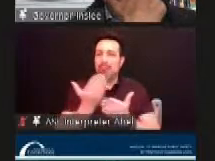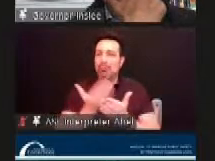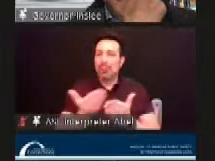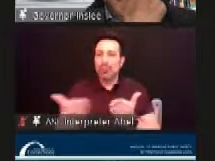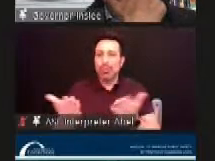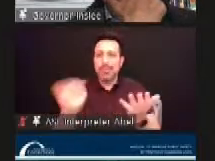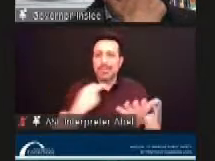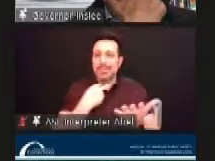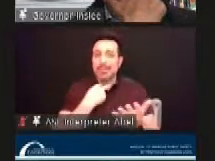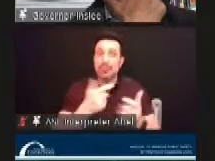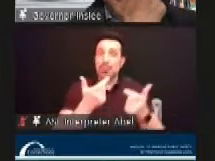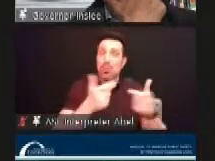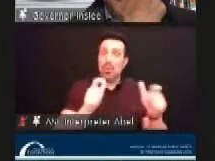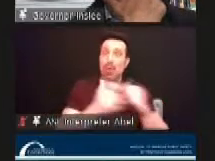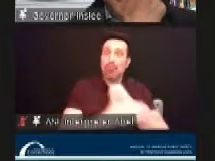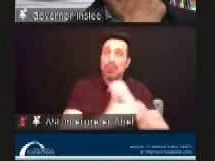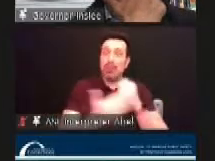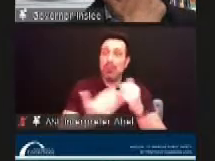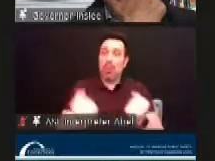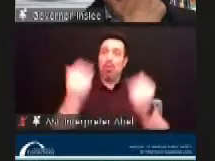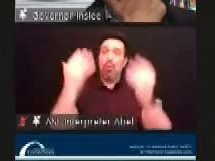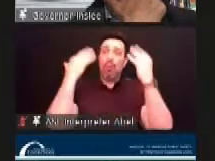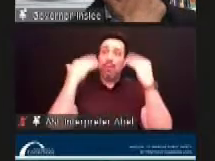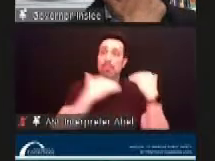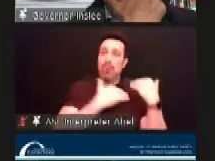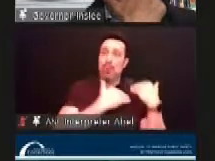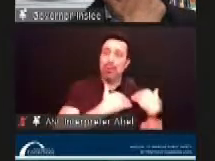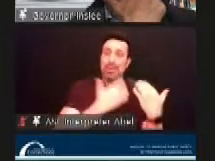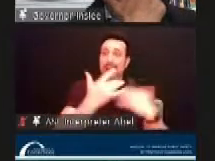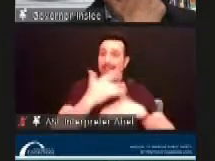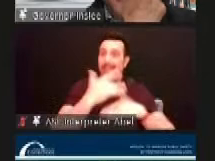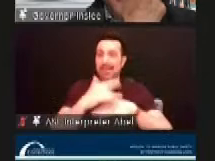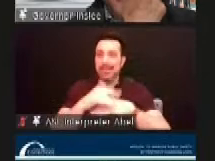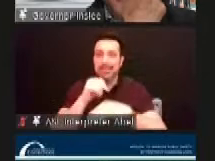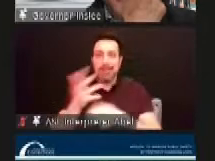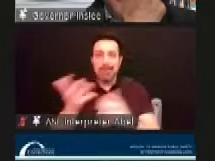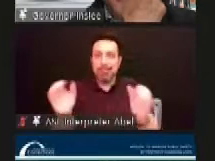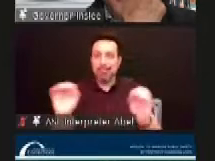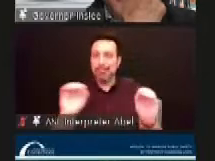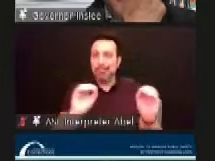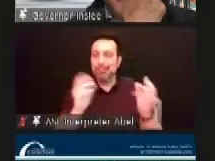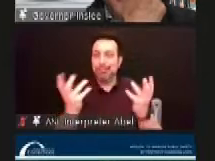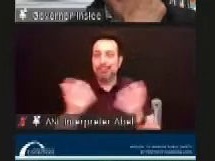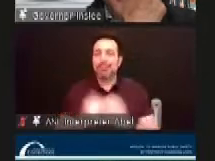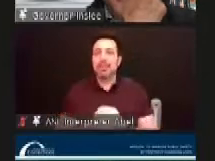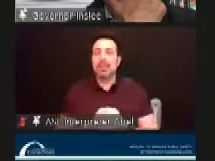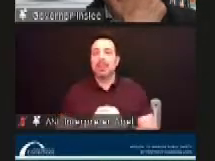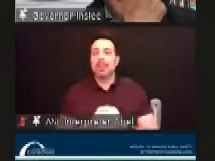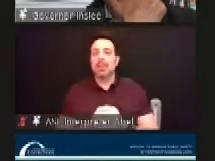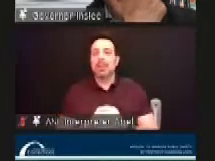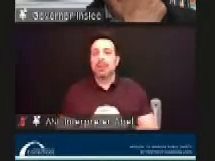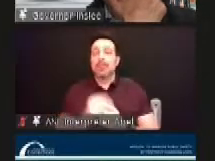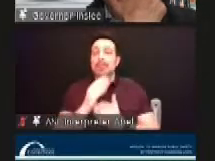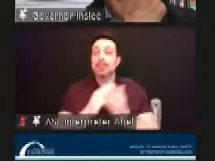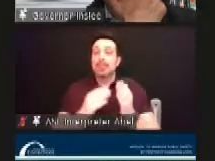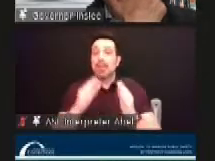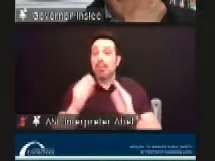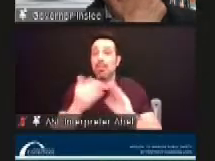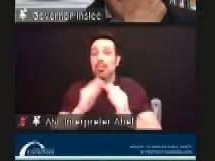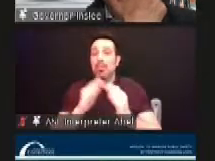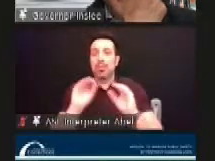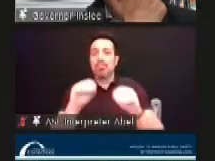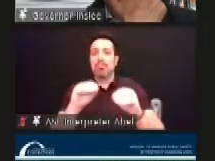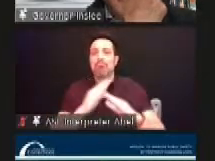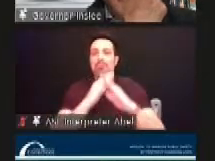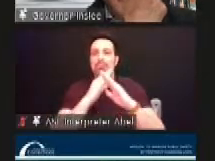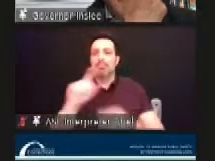counties get overburdened, and then vacancies don't occur. And also, even some communities put up obstacles through